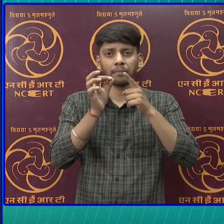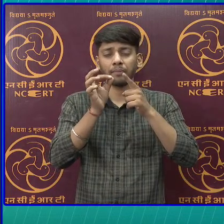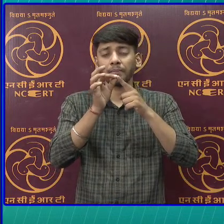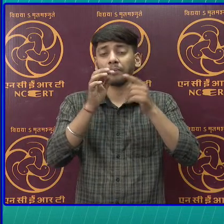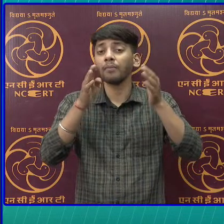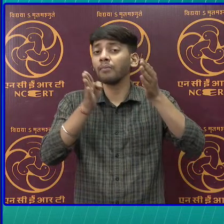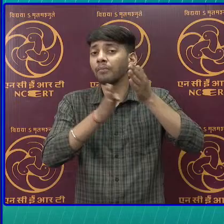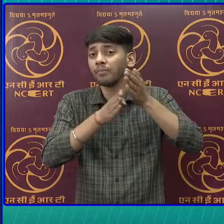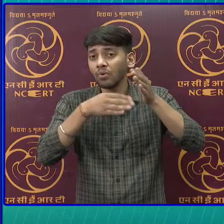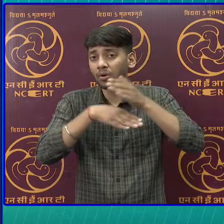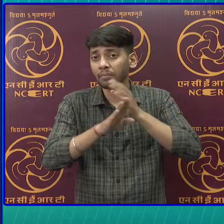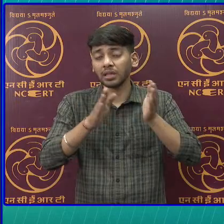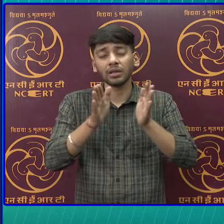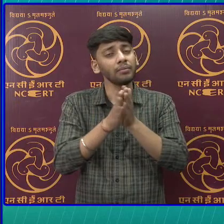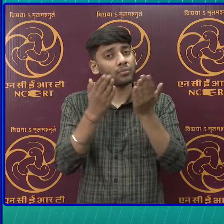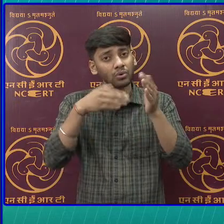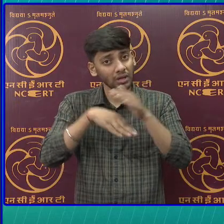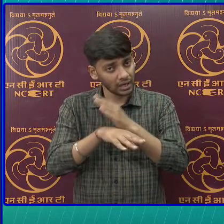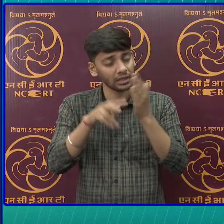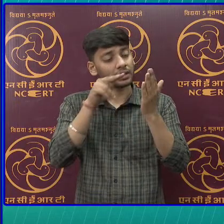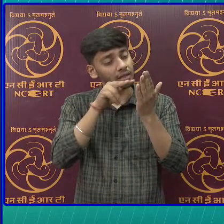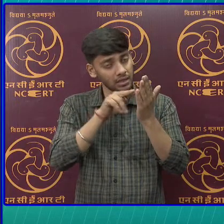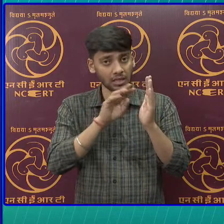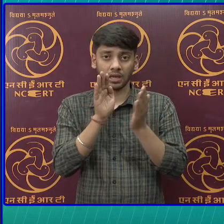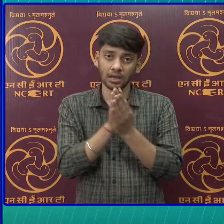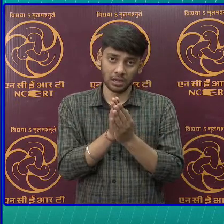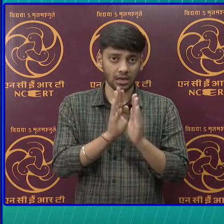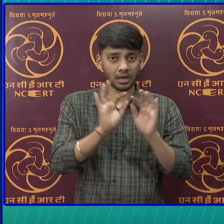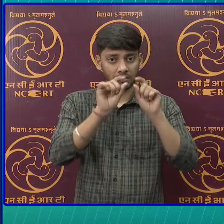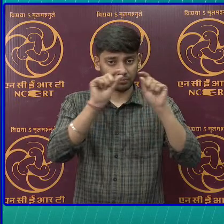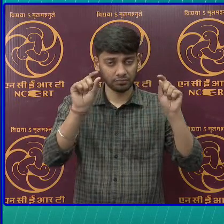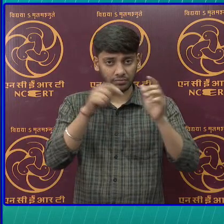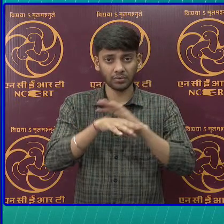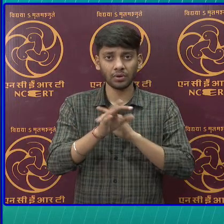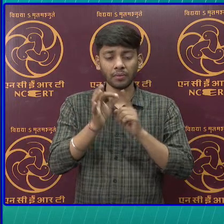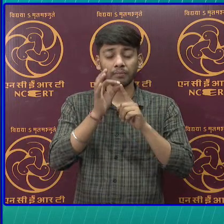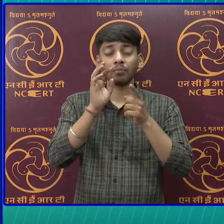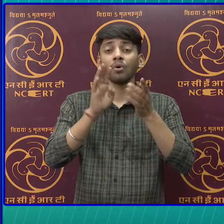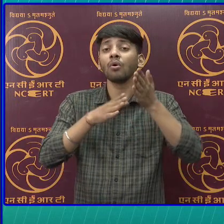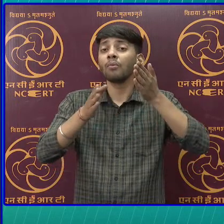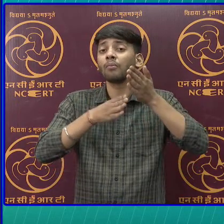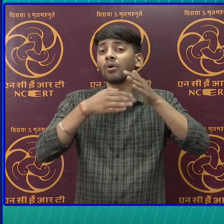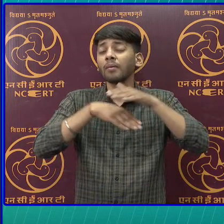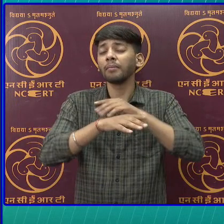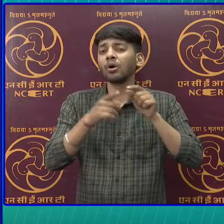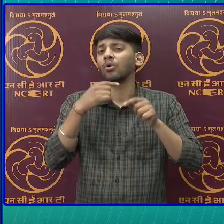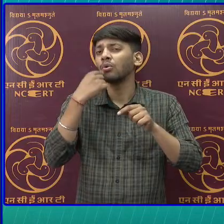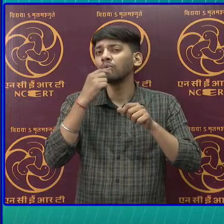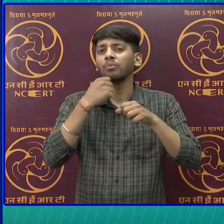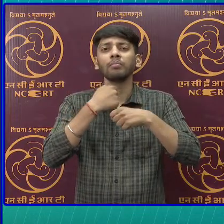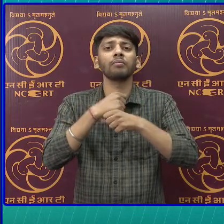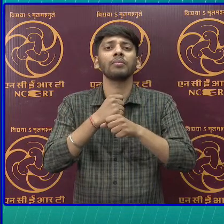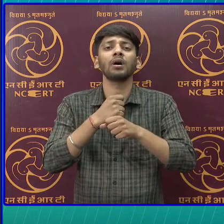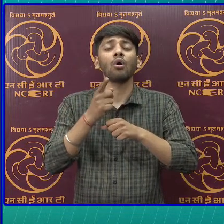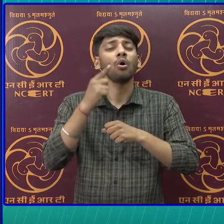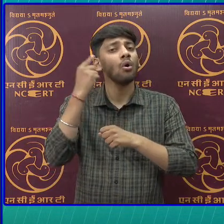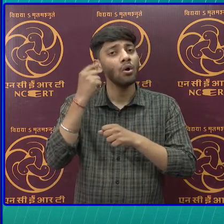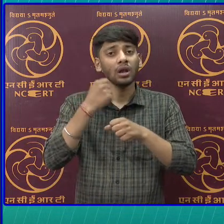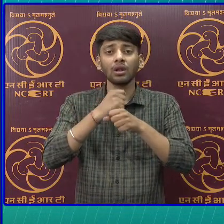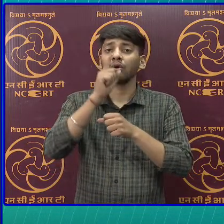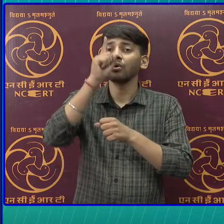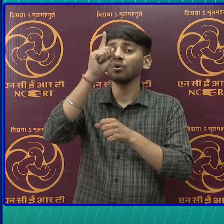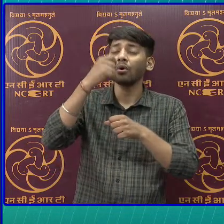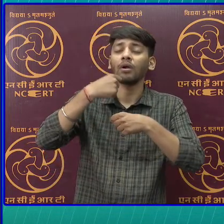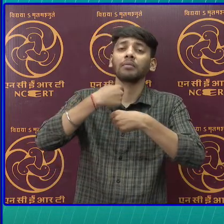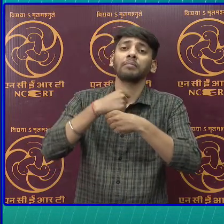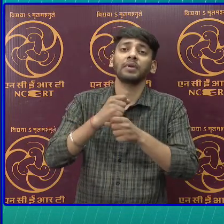textbook even. So you can go and read that. Line is like that: poems are made by fools like me, but only God can make a